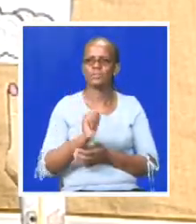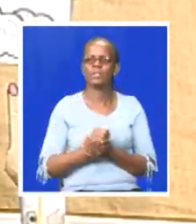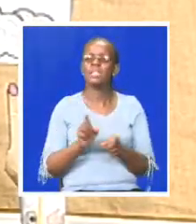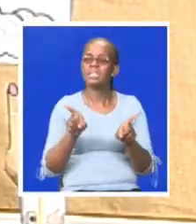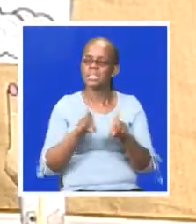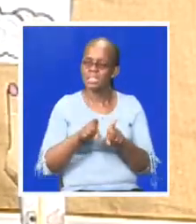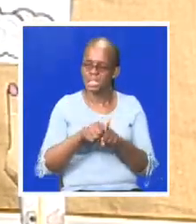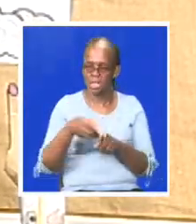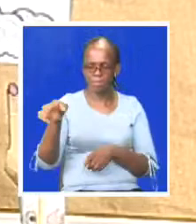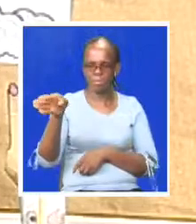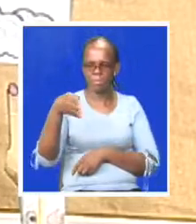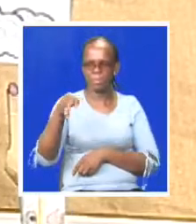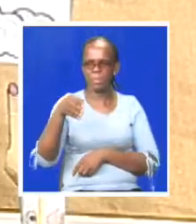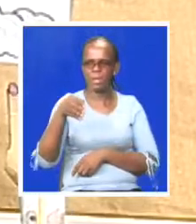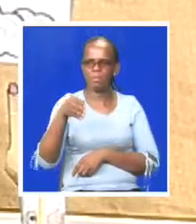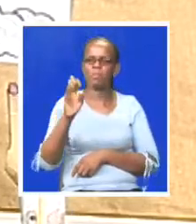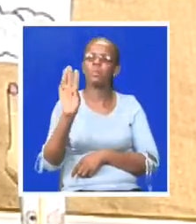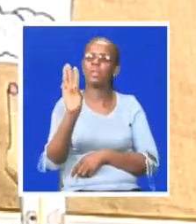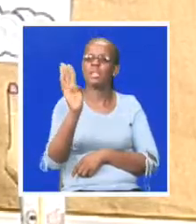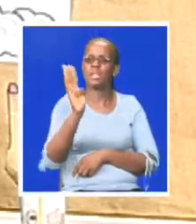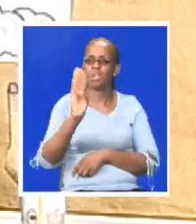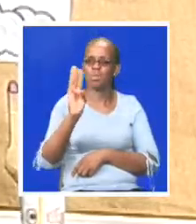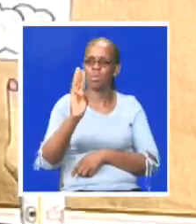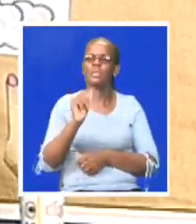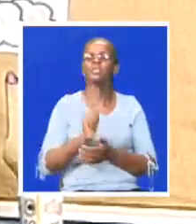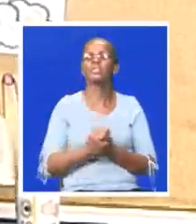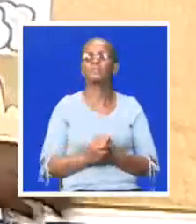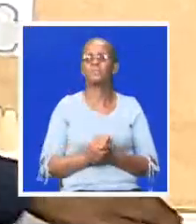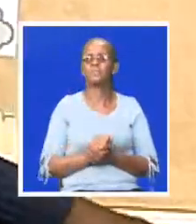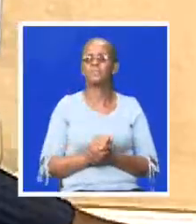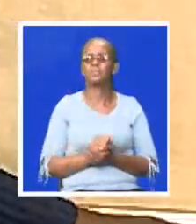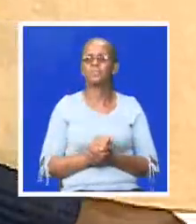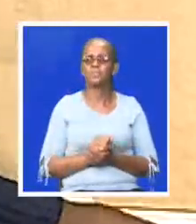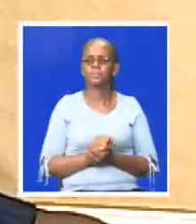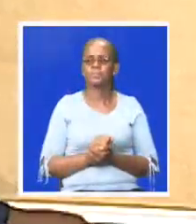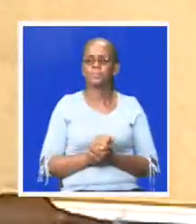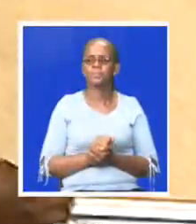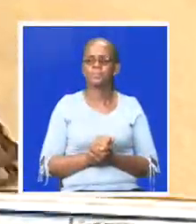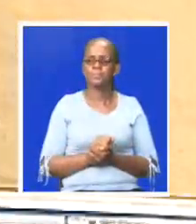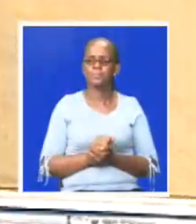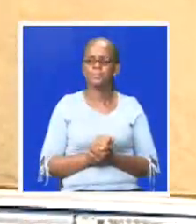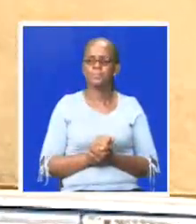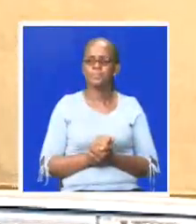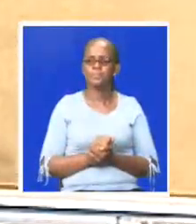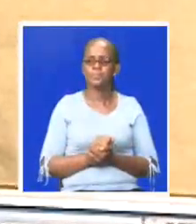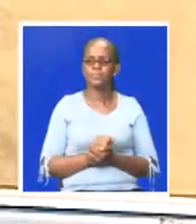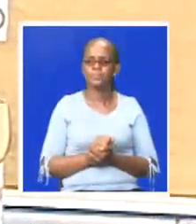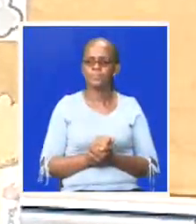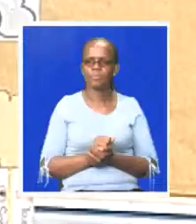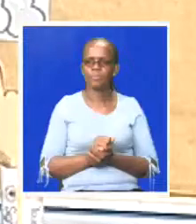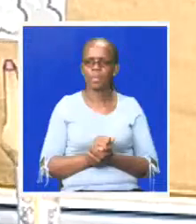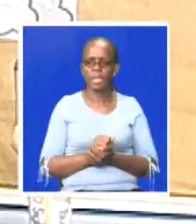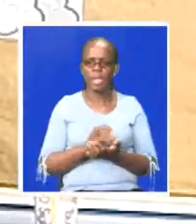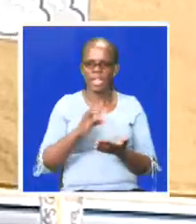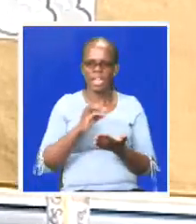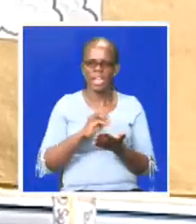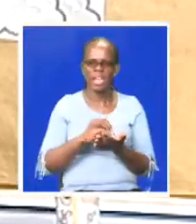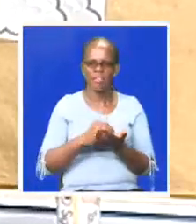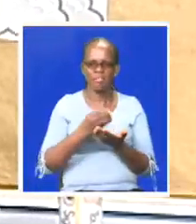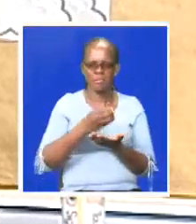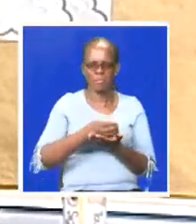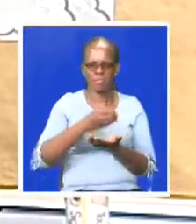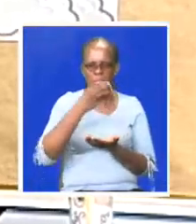paper is white and the photo frame is white. Now I've got this lovely cup here. It